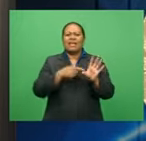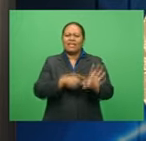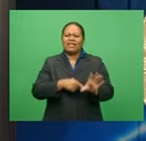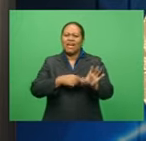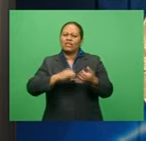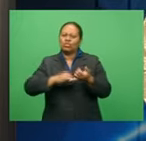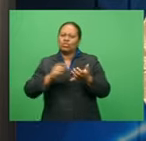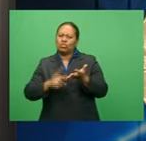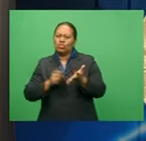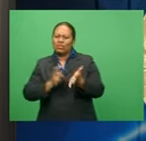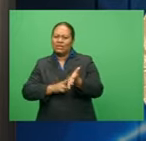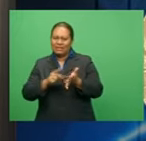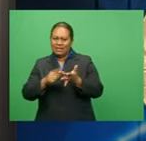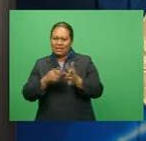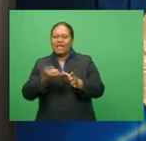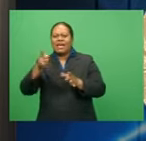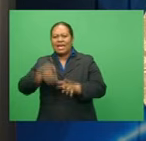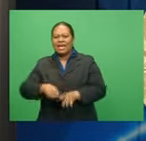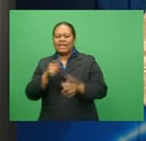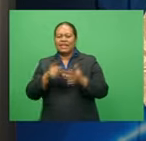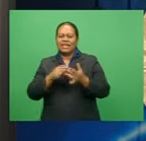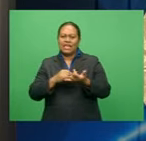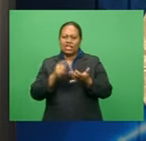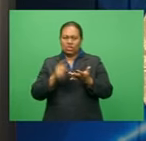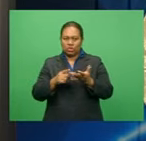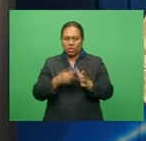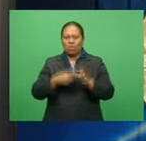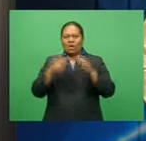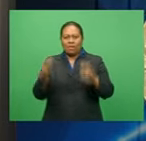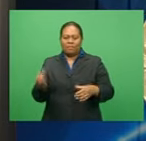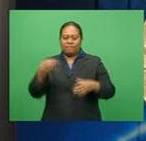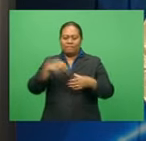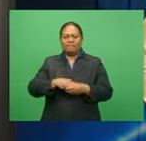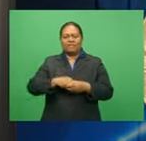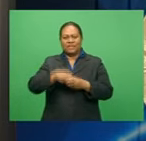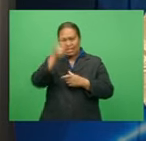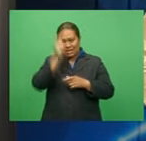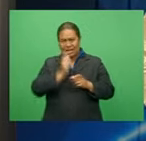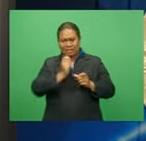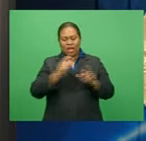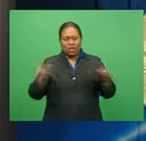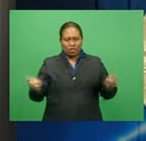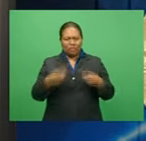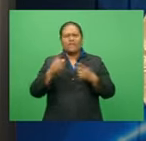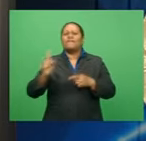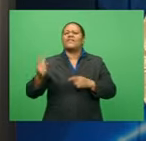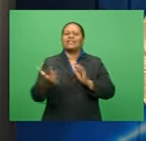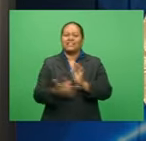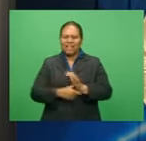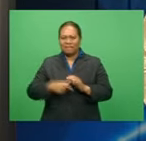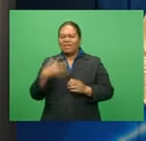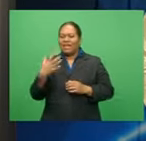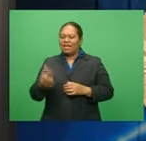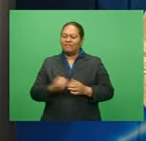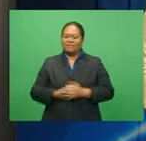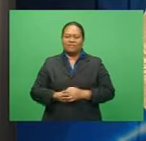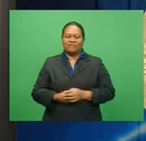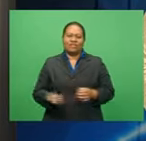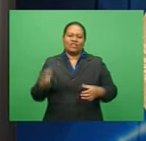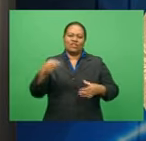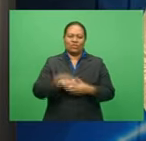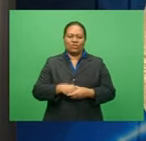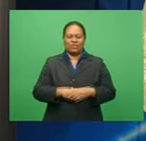and Isor Nawalu are participating in the club competition for the first time and say the experience has been a highlight of their lives.